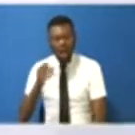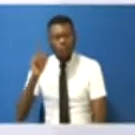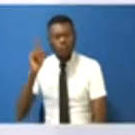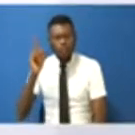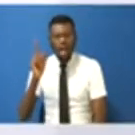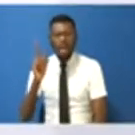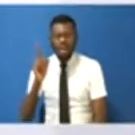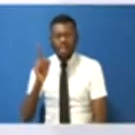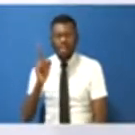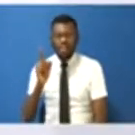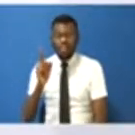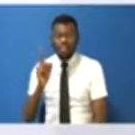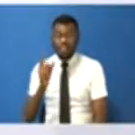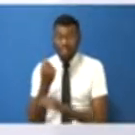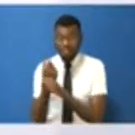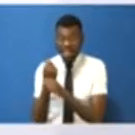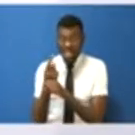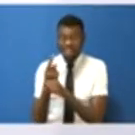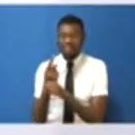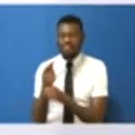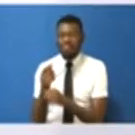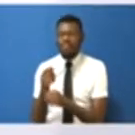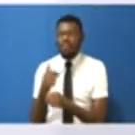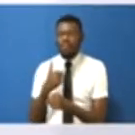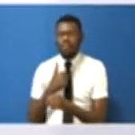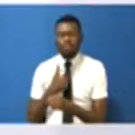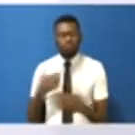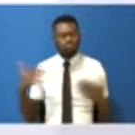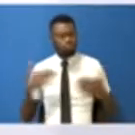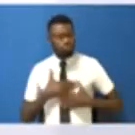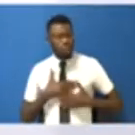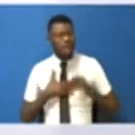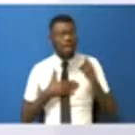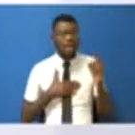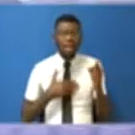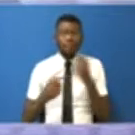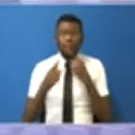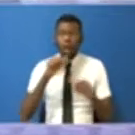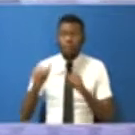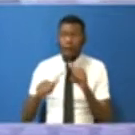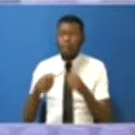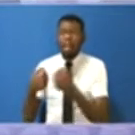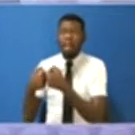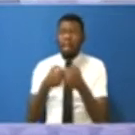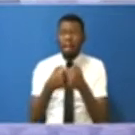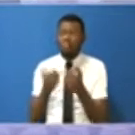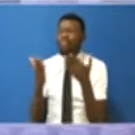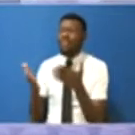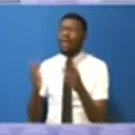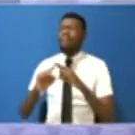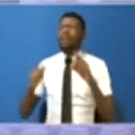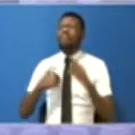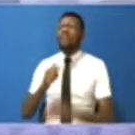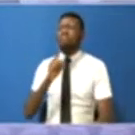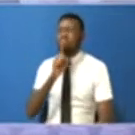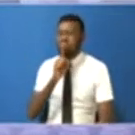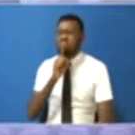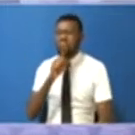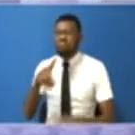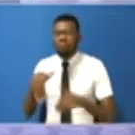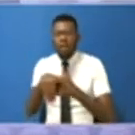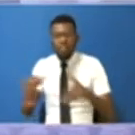i'm actually quite tickled that uh police affiga they can talk about push coming to shove and may not making a decision